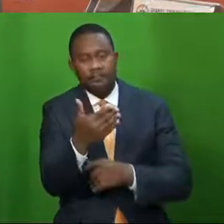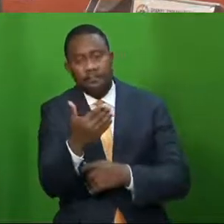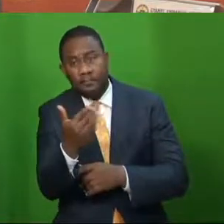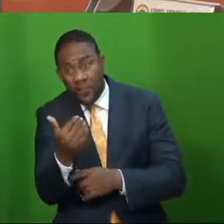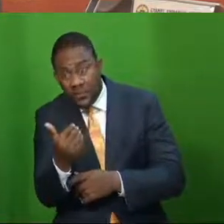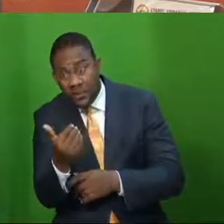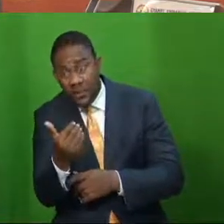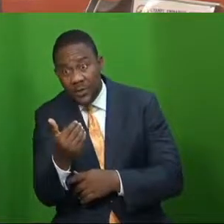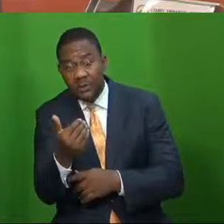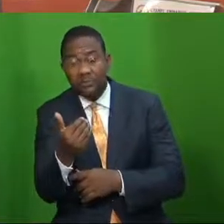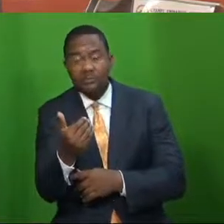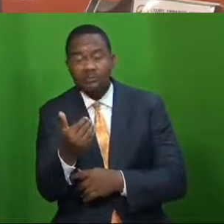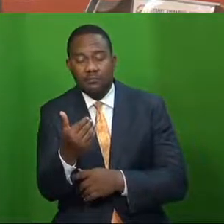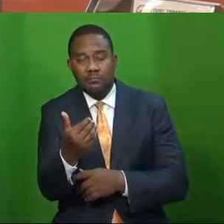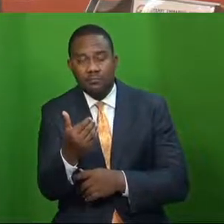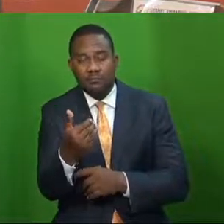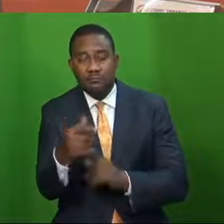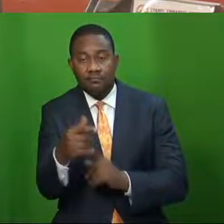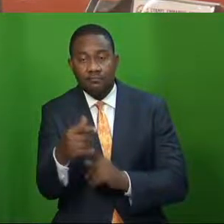For the staff,